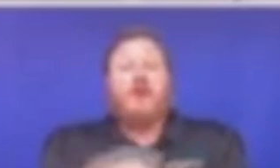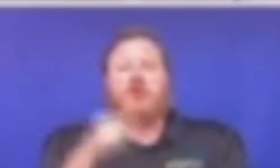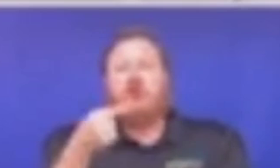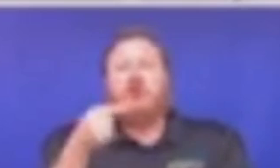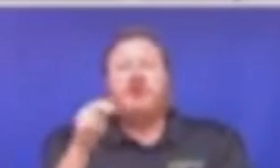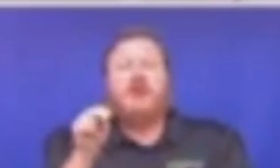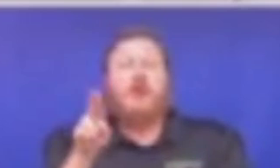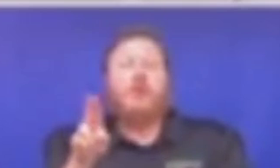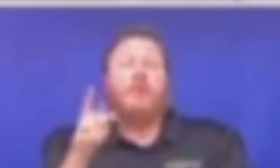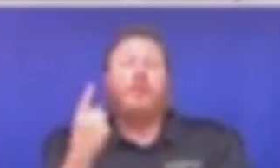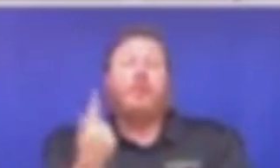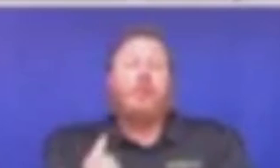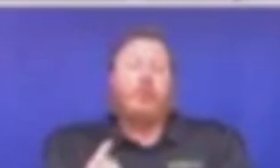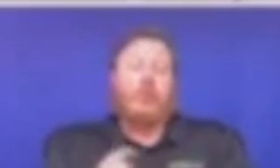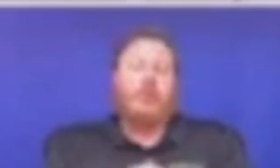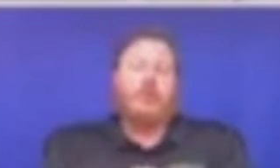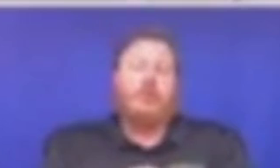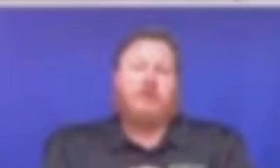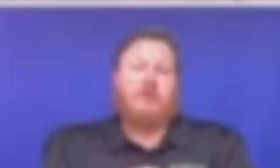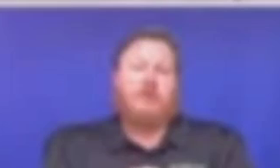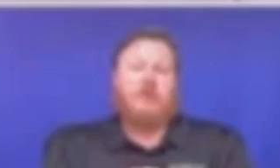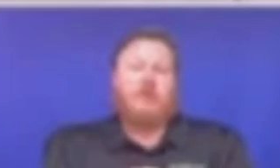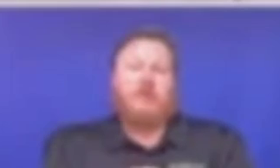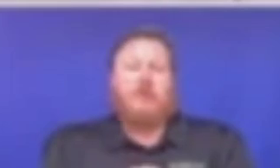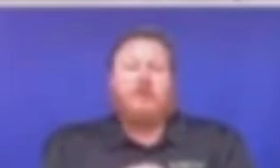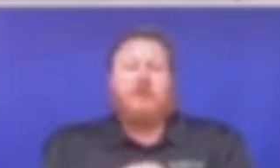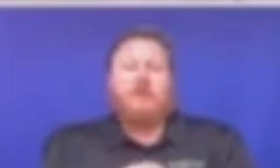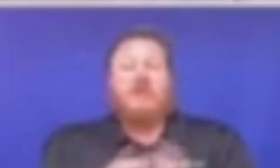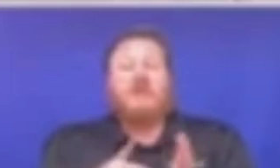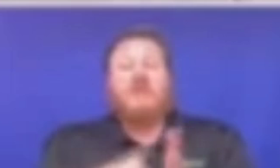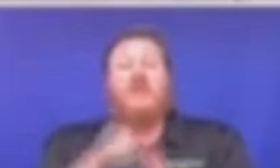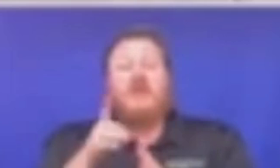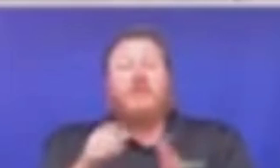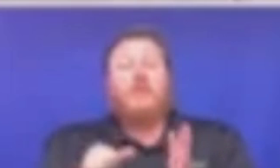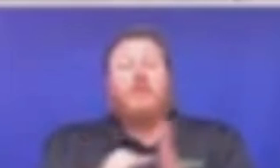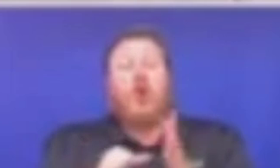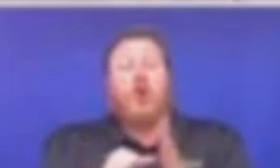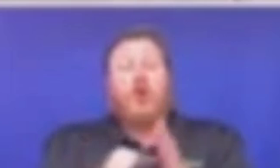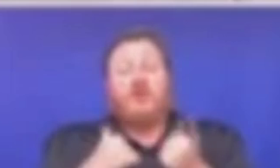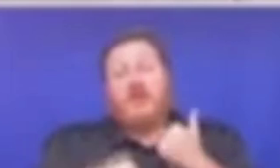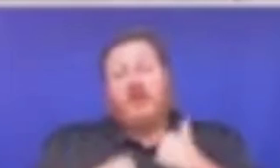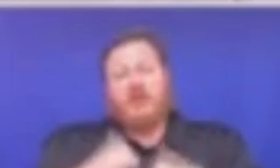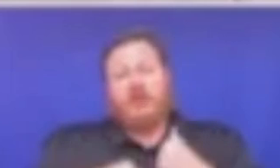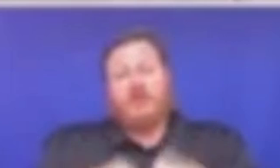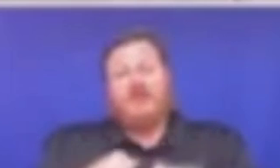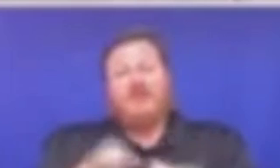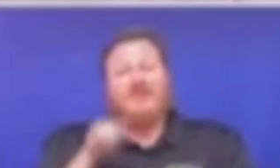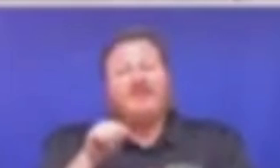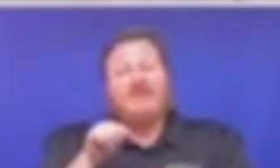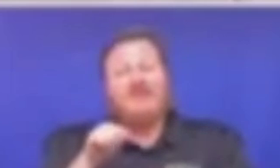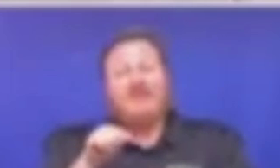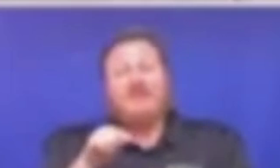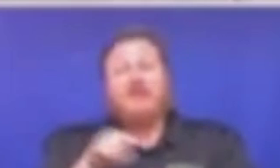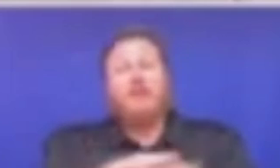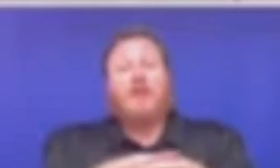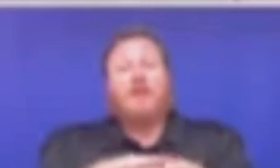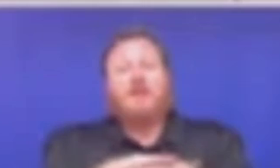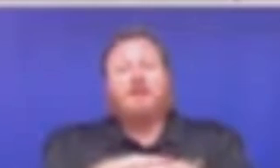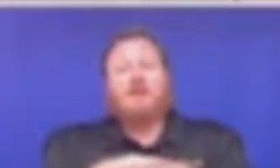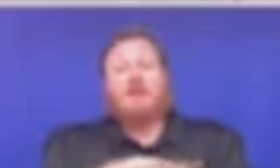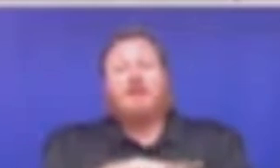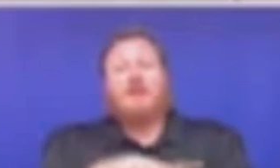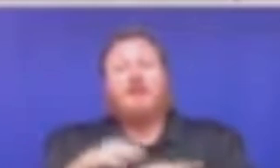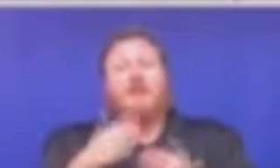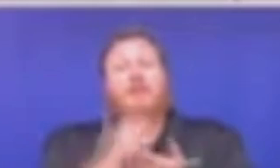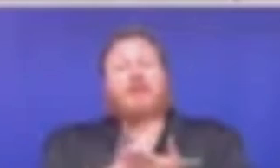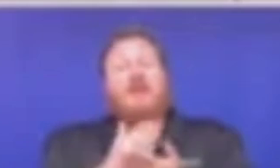GNU. These were developed into priority actions that will form the basis for the medium-term